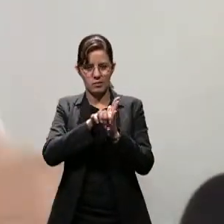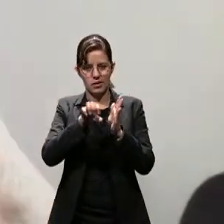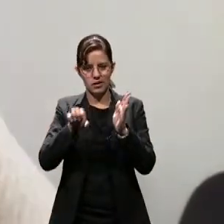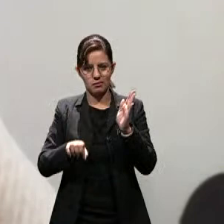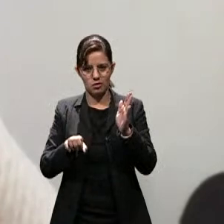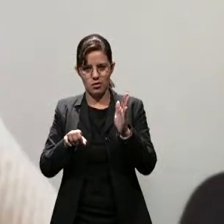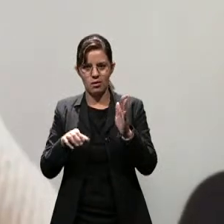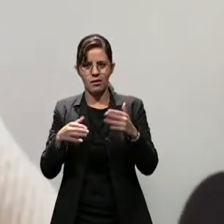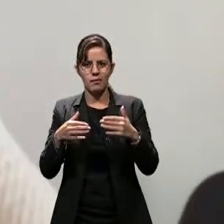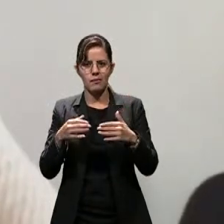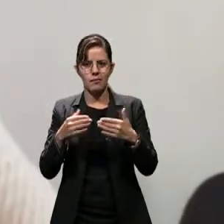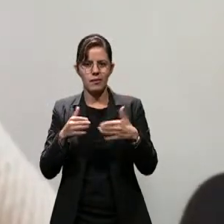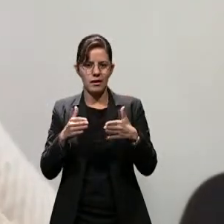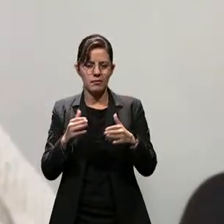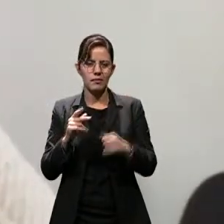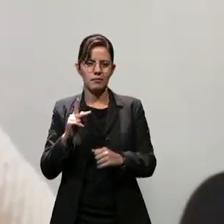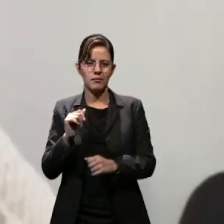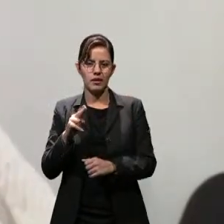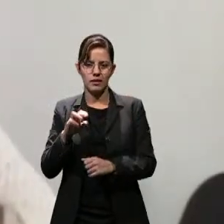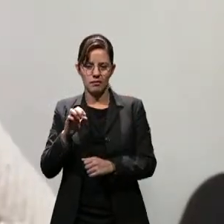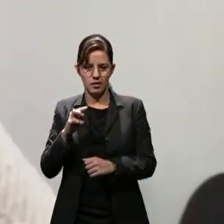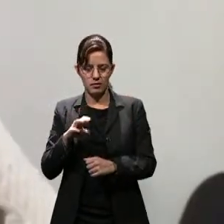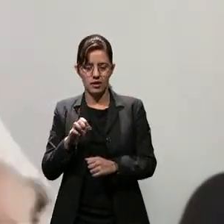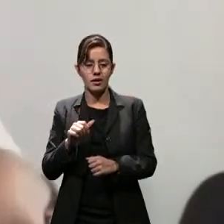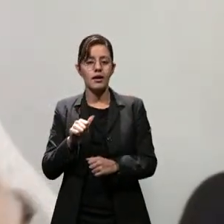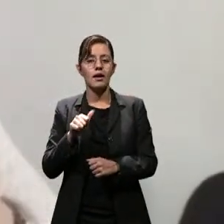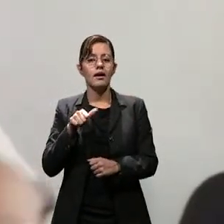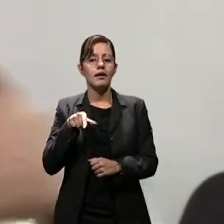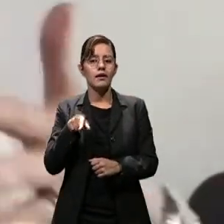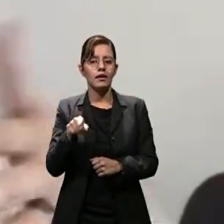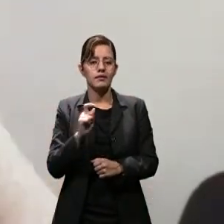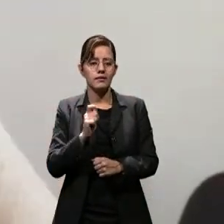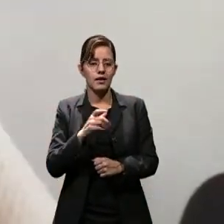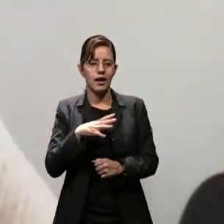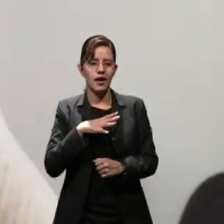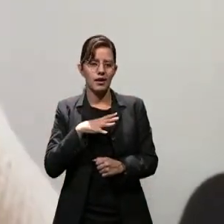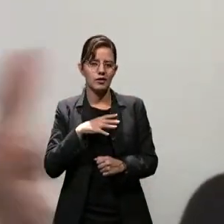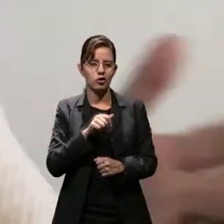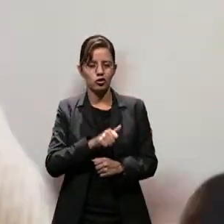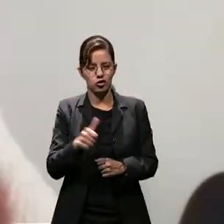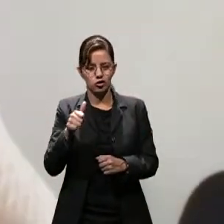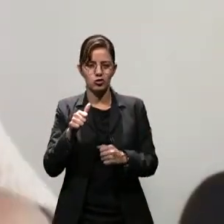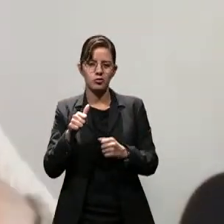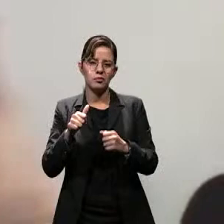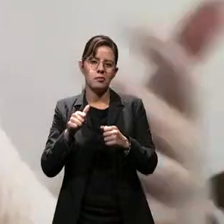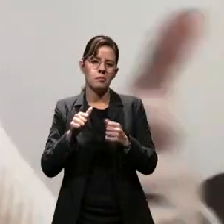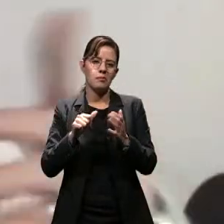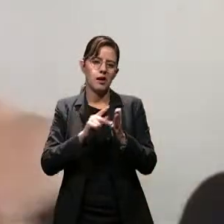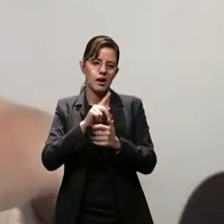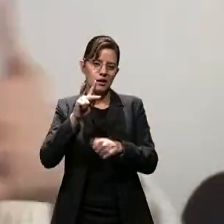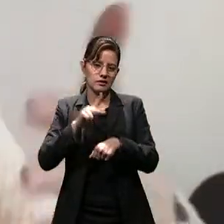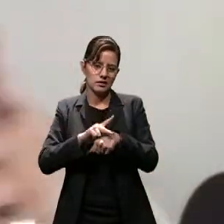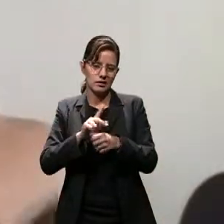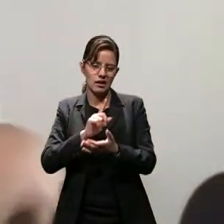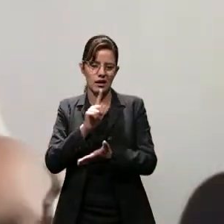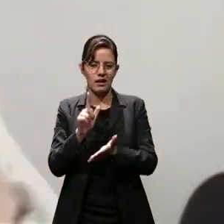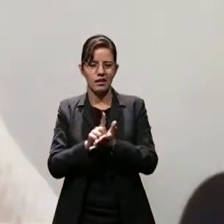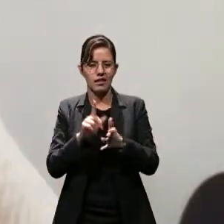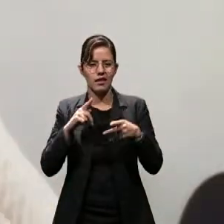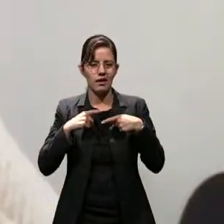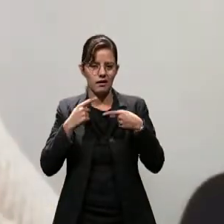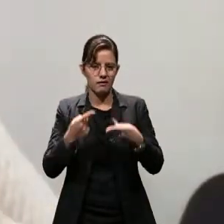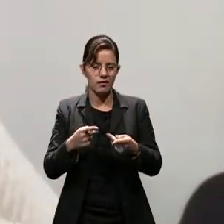Ecuador and Panama. But most of the countries that have this kind of laws have very